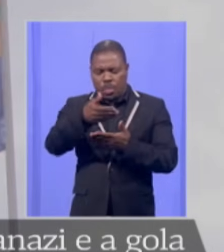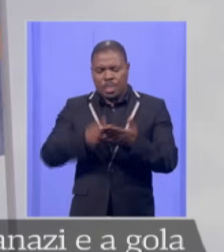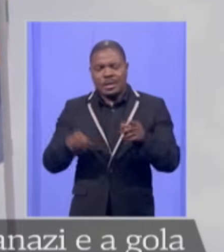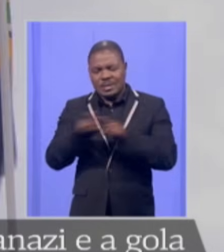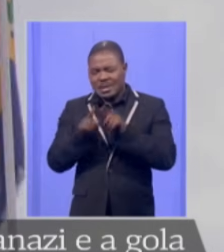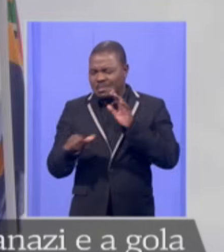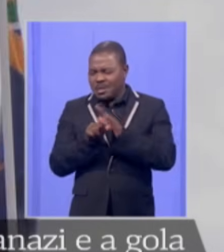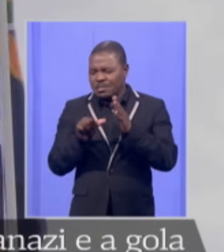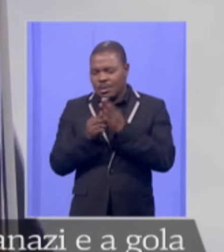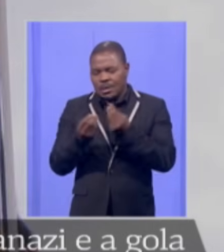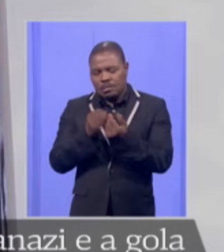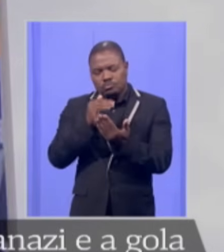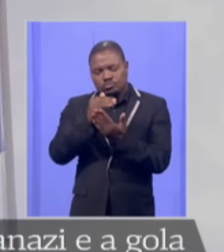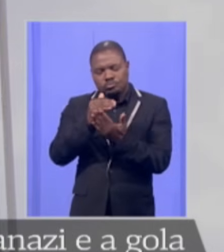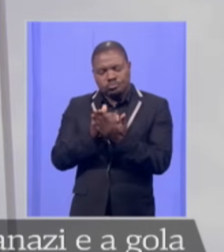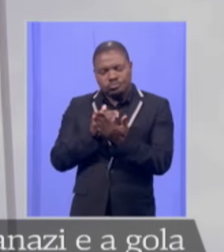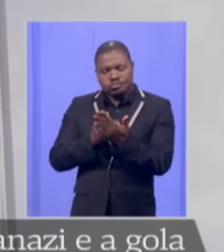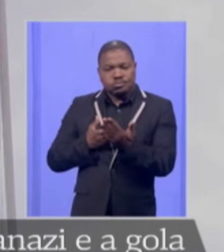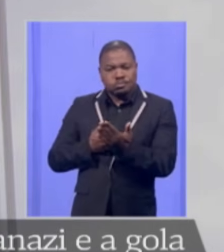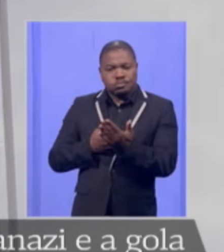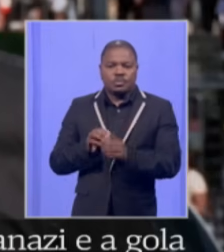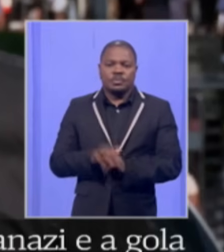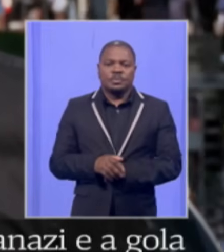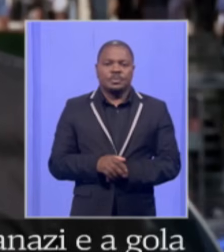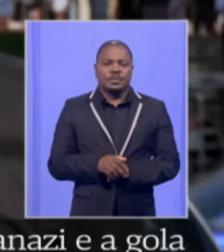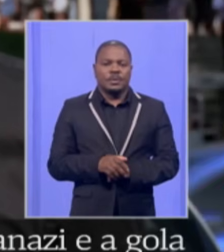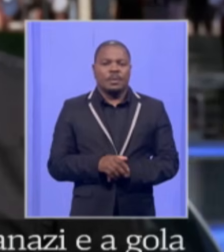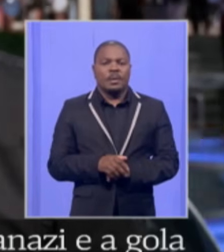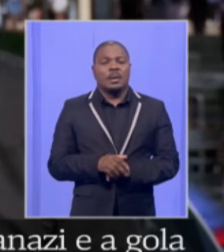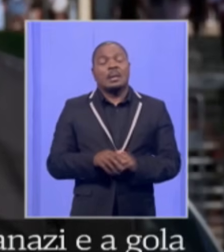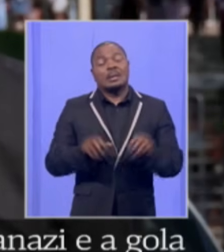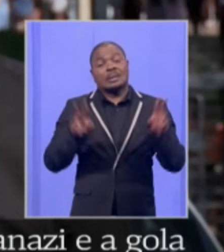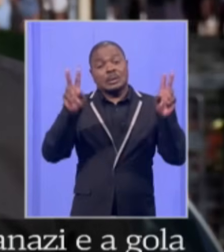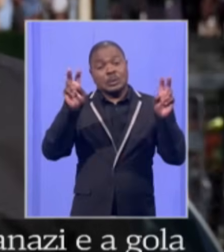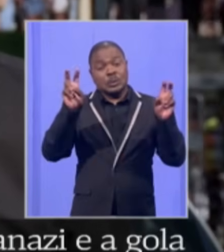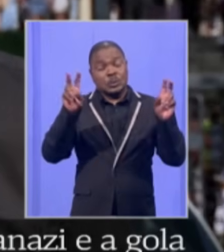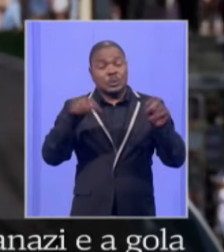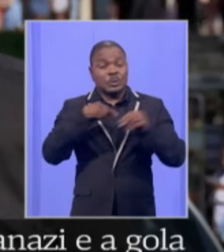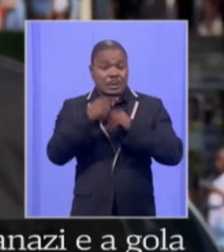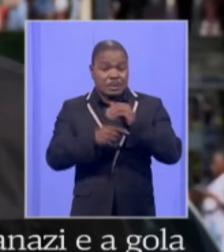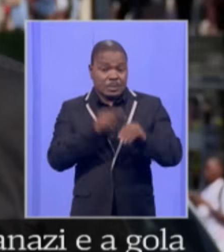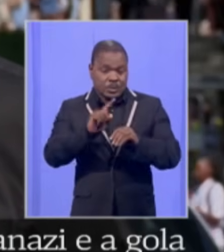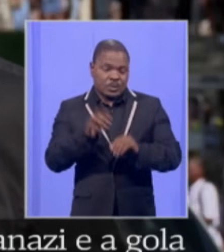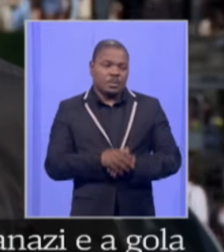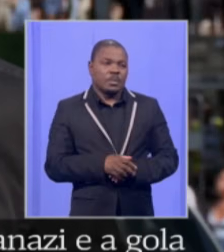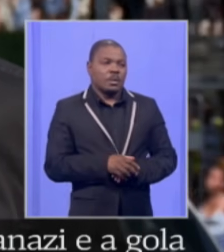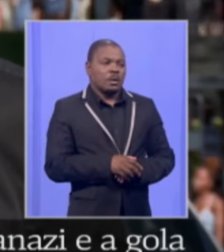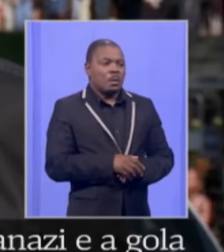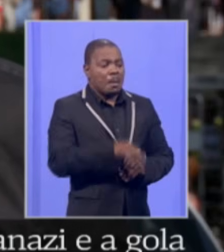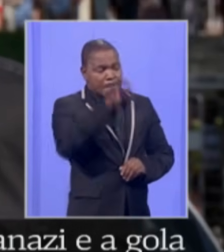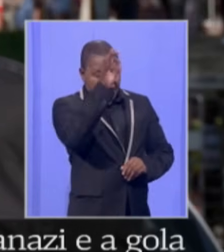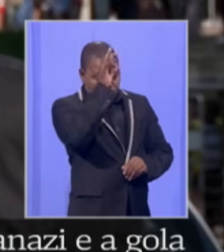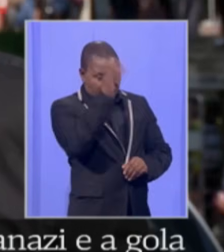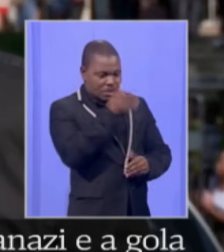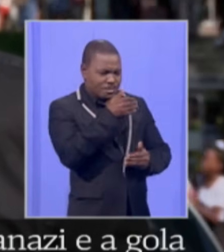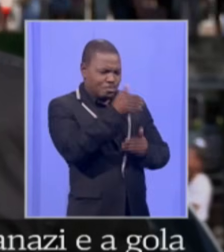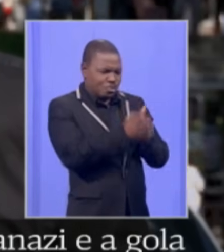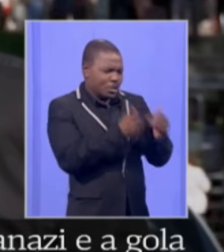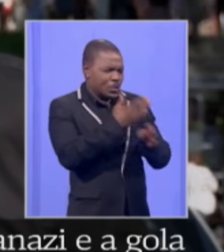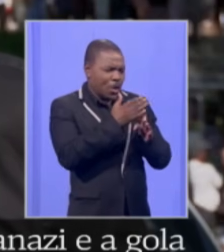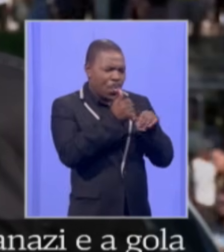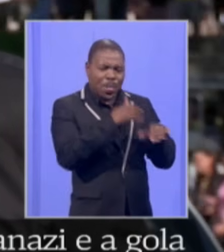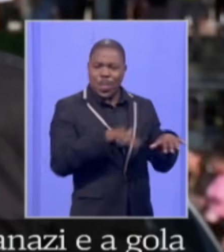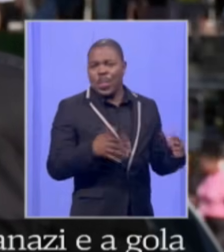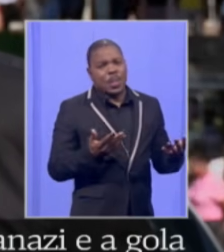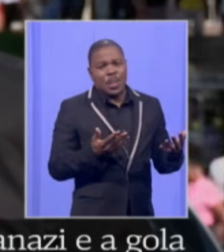e botlhokwa. We also have an issue with the dysfunctional processes within the police itself. We are